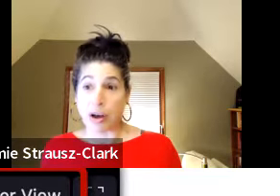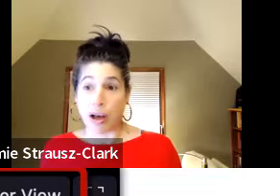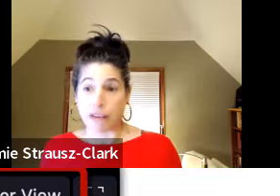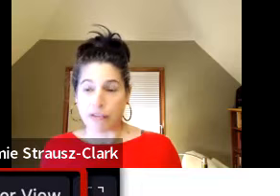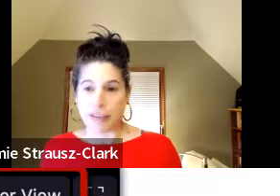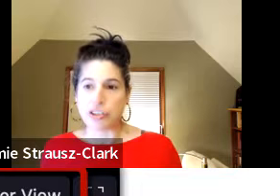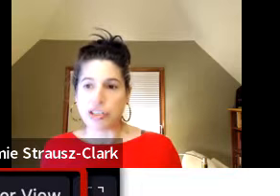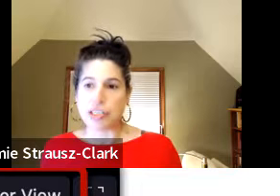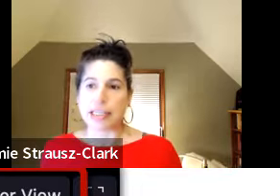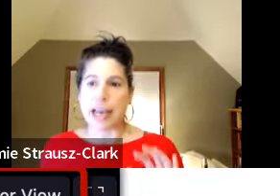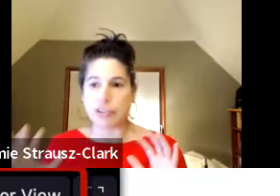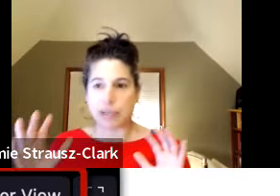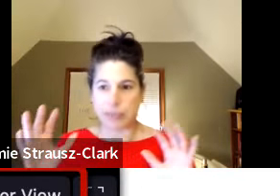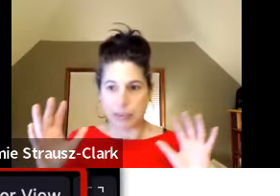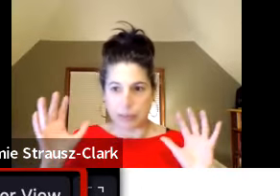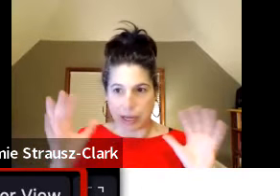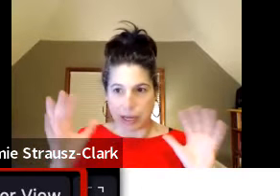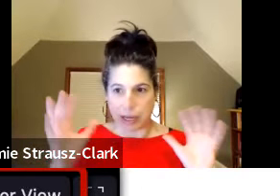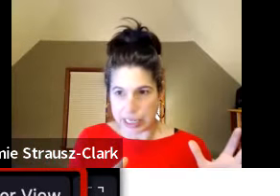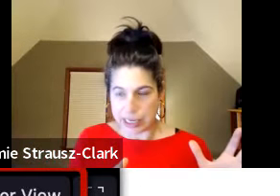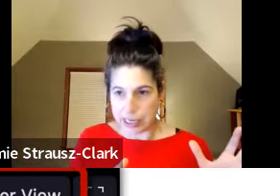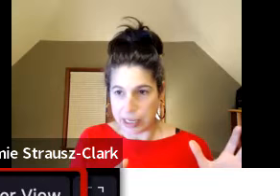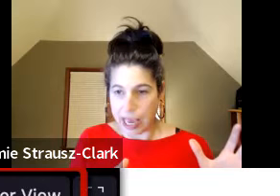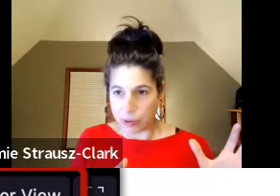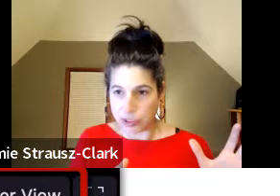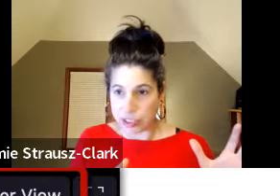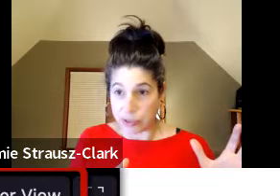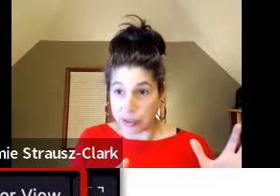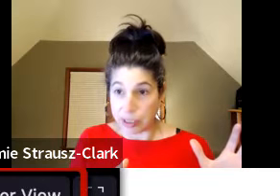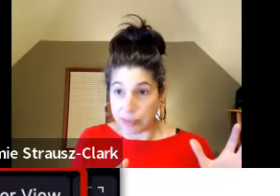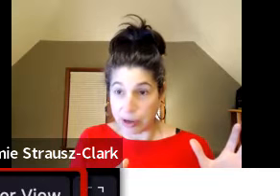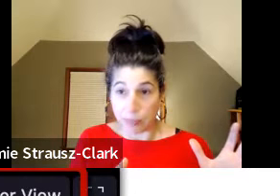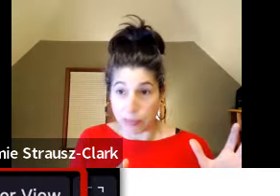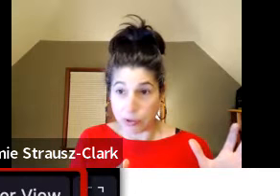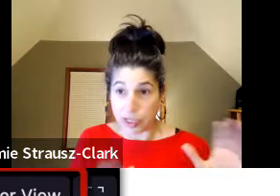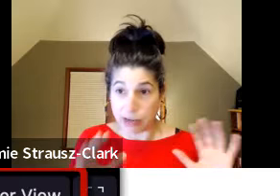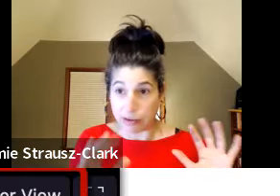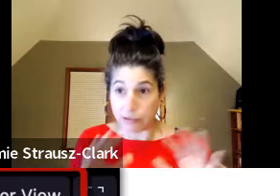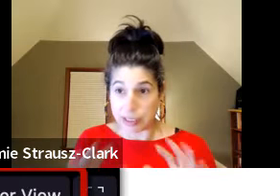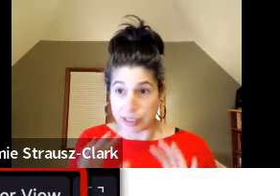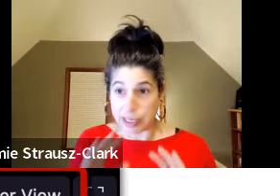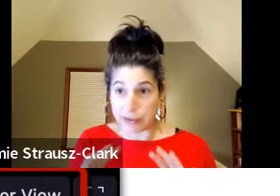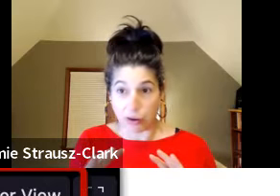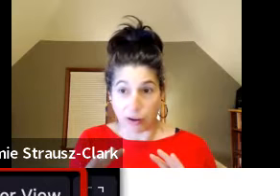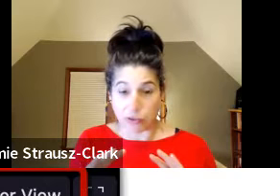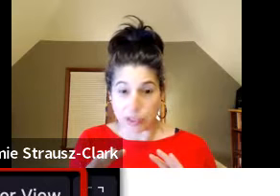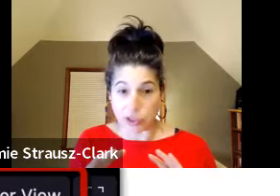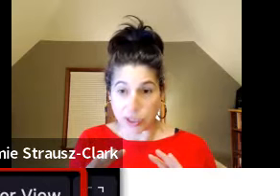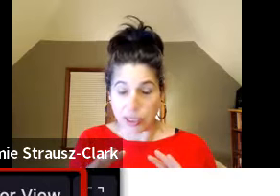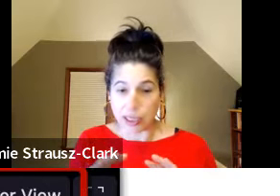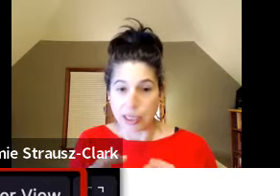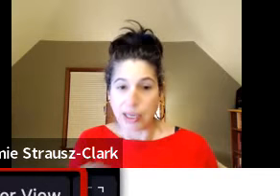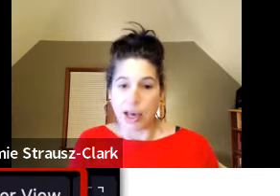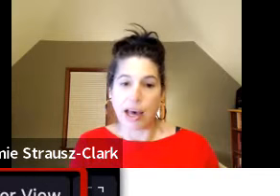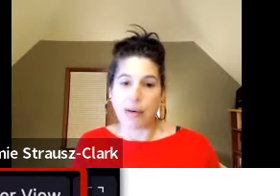cameras off, and that just allows me to be able to better see our steering committee members and facilitate their conversation.